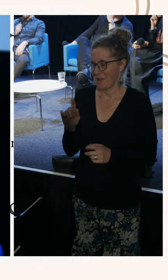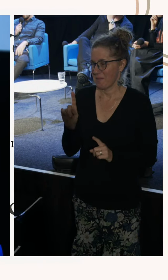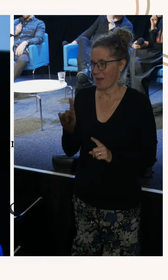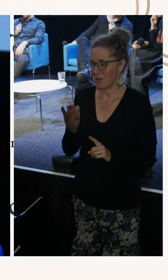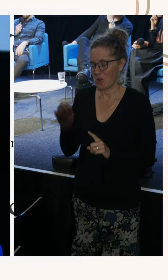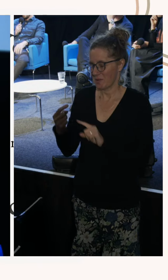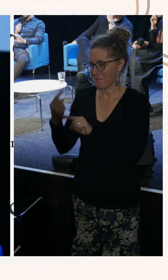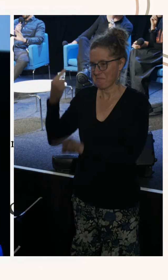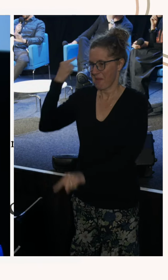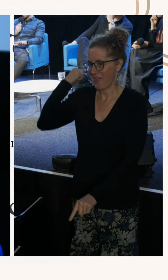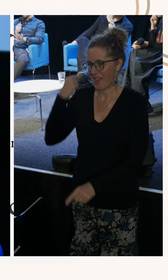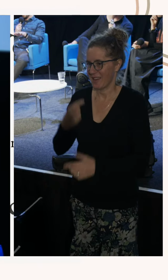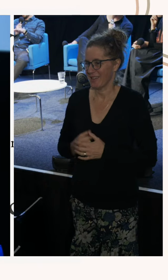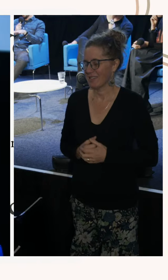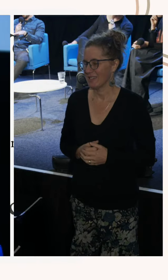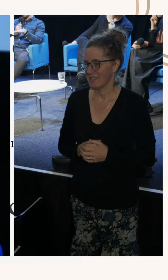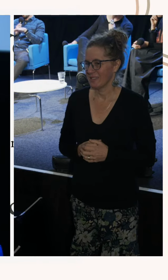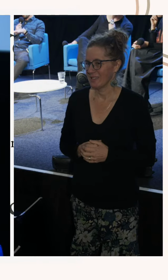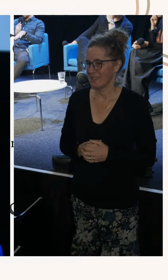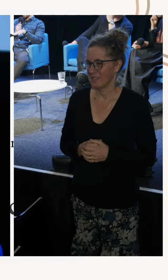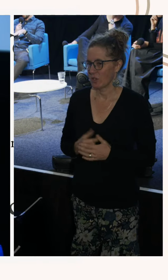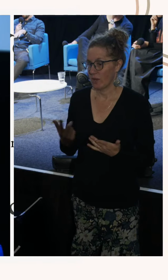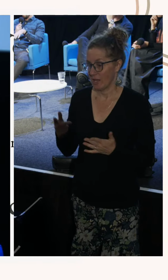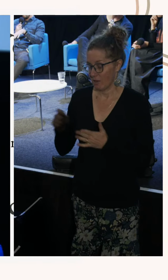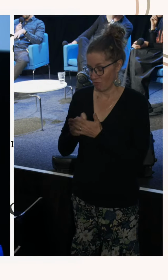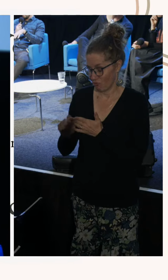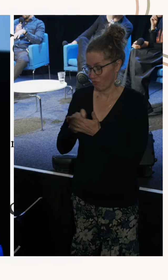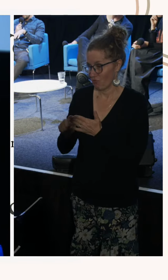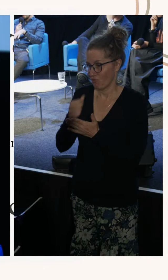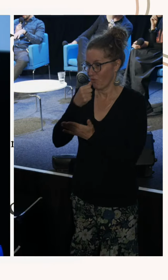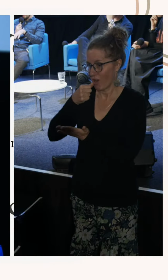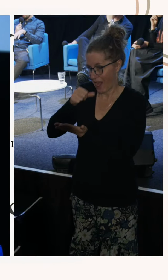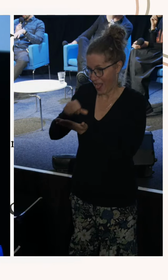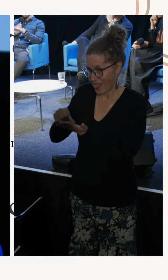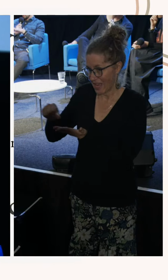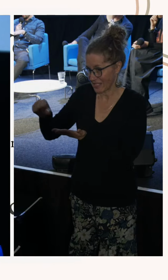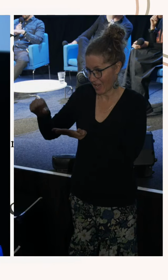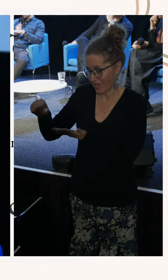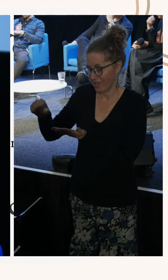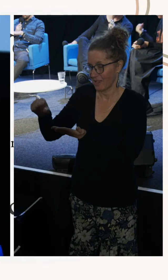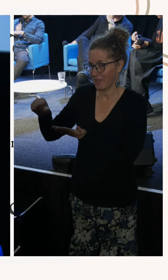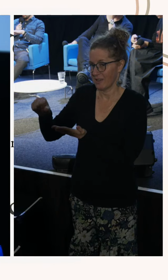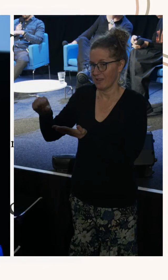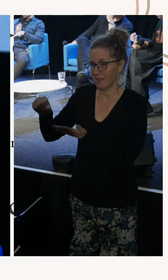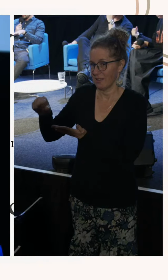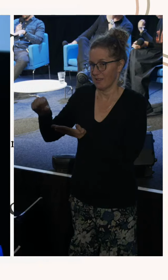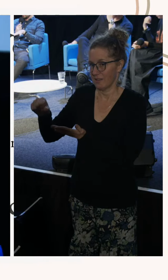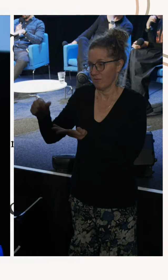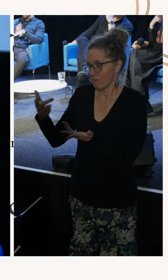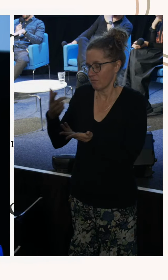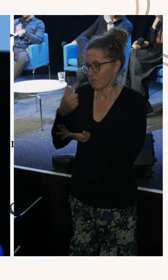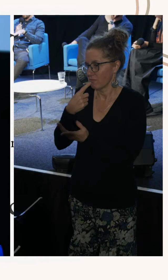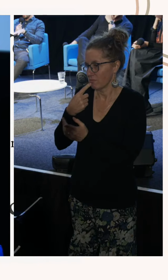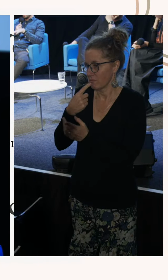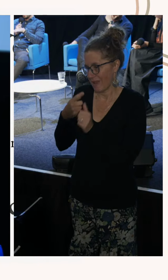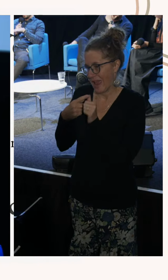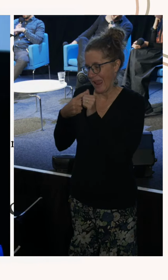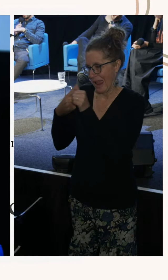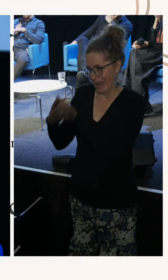not so much back then. And so he wrote a letter, or replied in